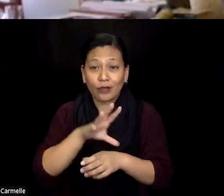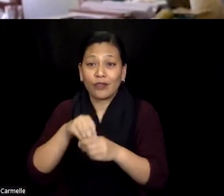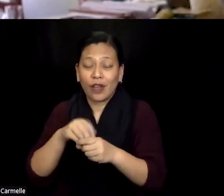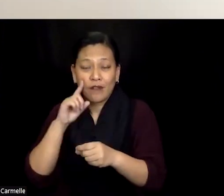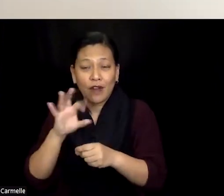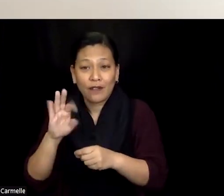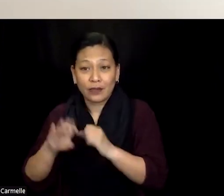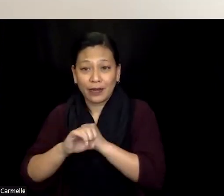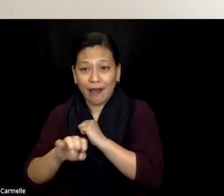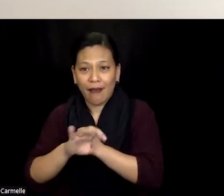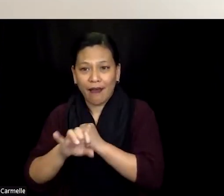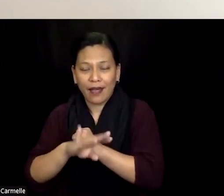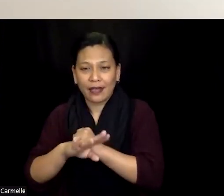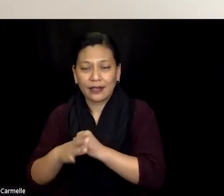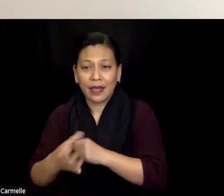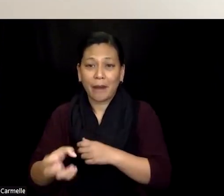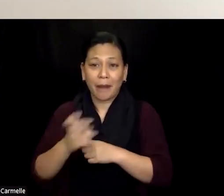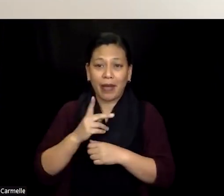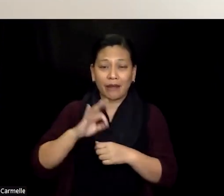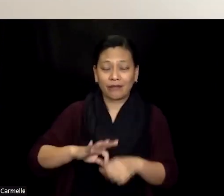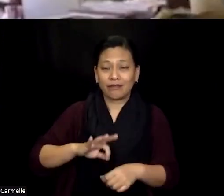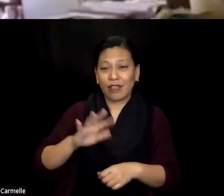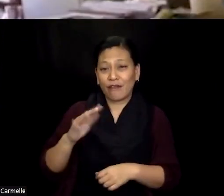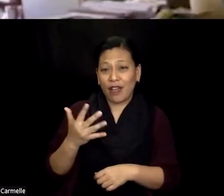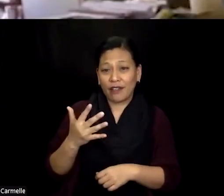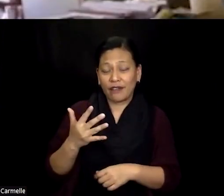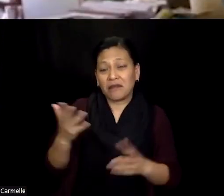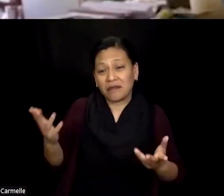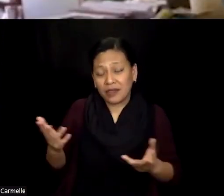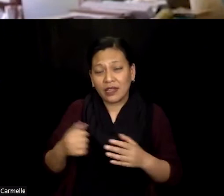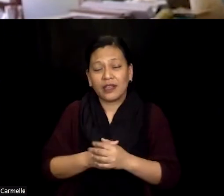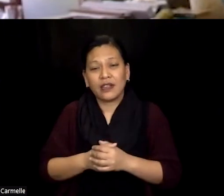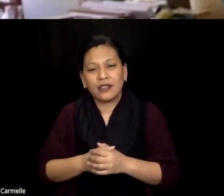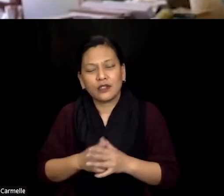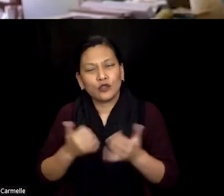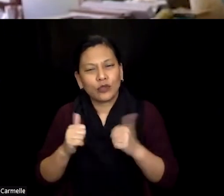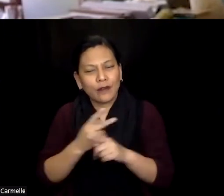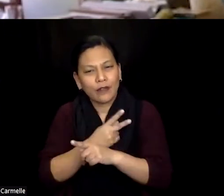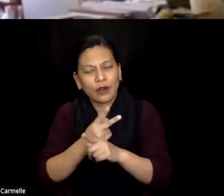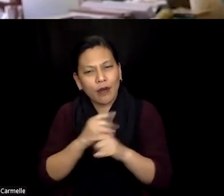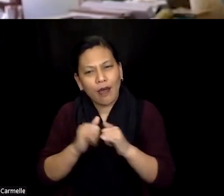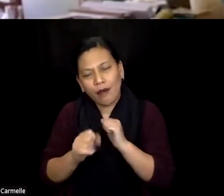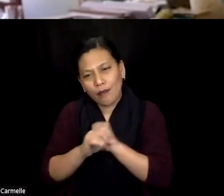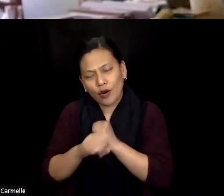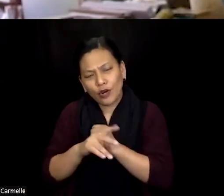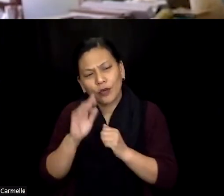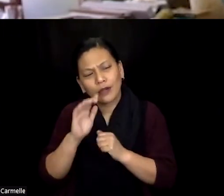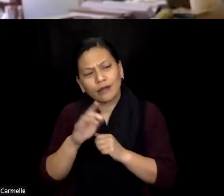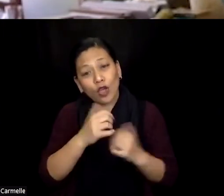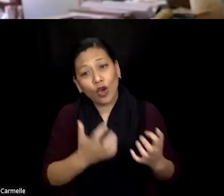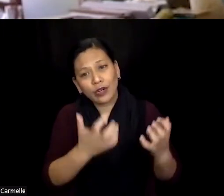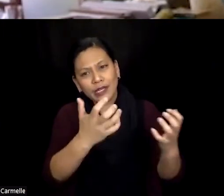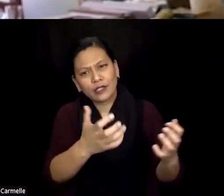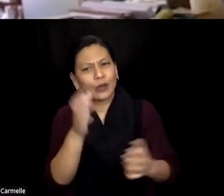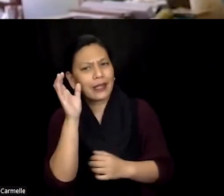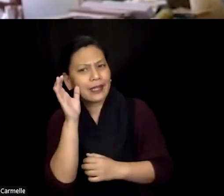return. So it was just this kind of psychographic thinking and marketing that we listened to the audience. People would come